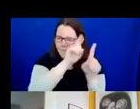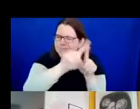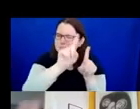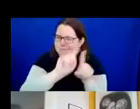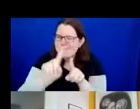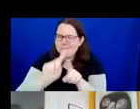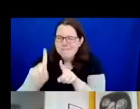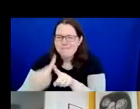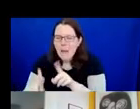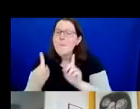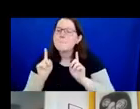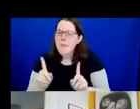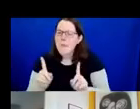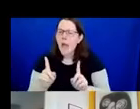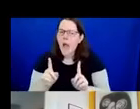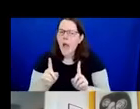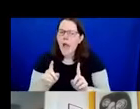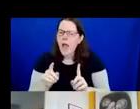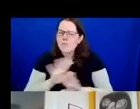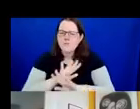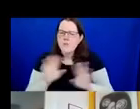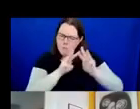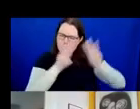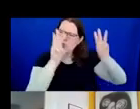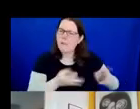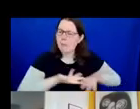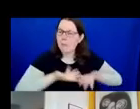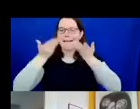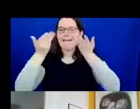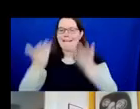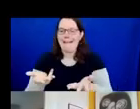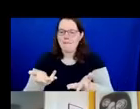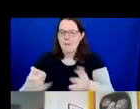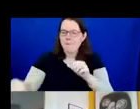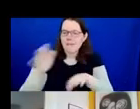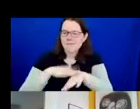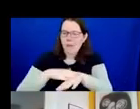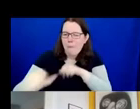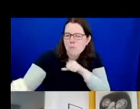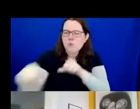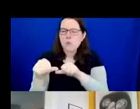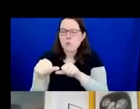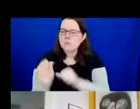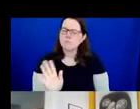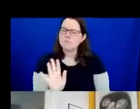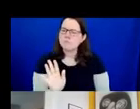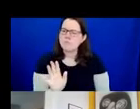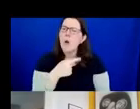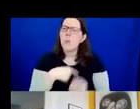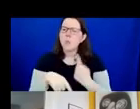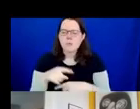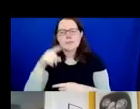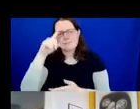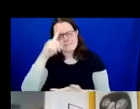than simply handing over the museum to those disabled artists for a period of time, we utilise the idea of the trading